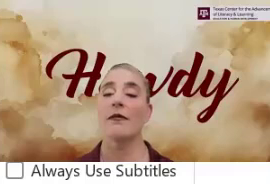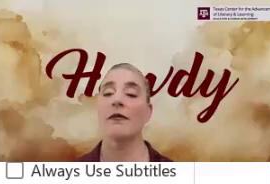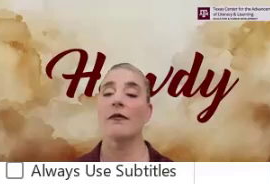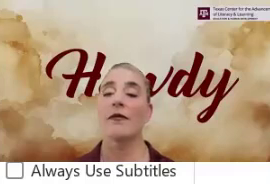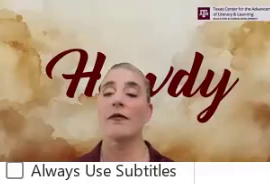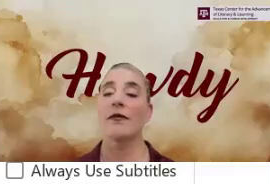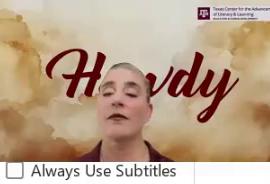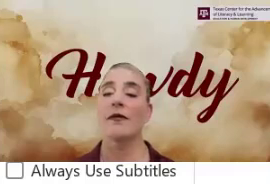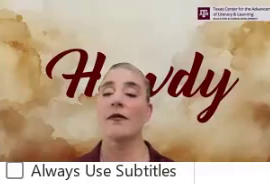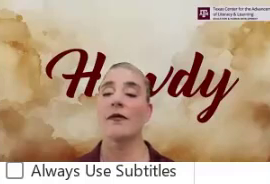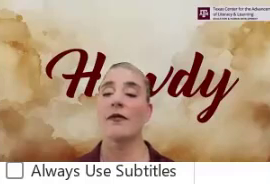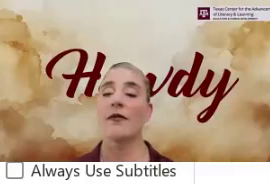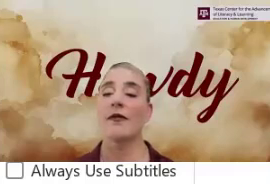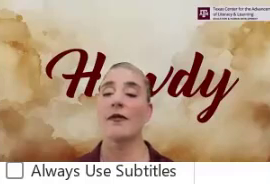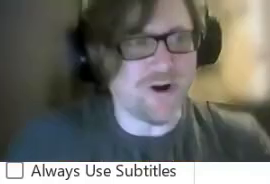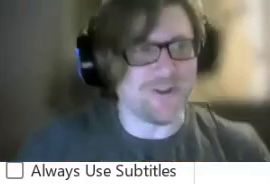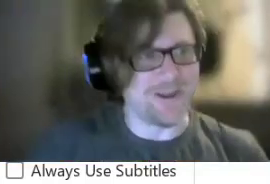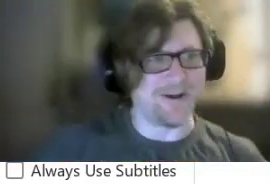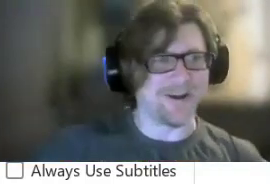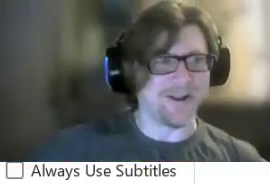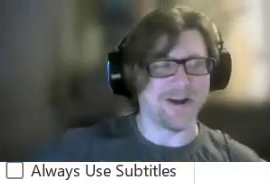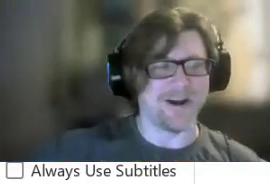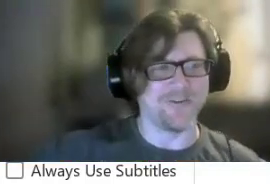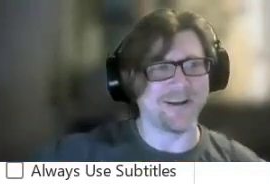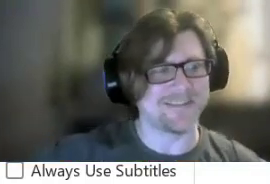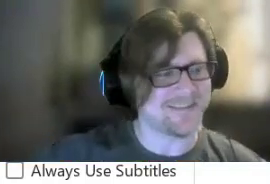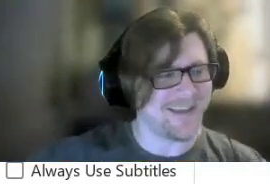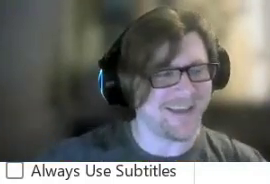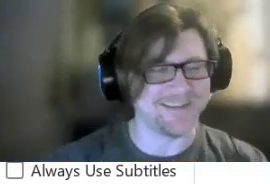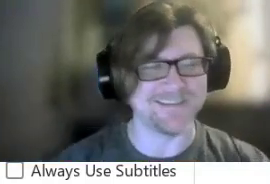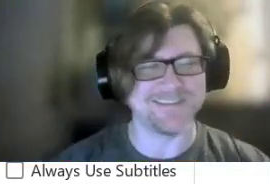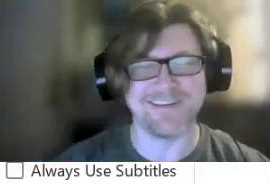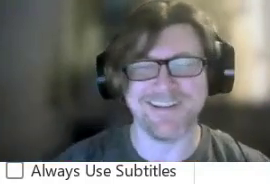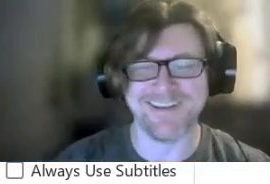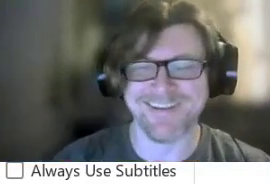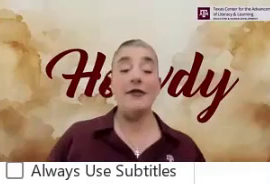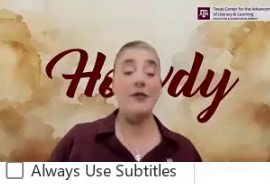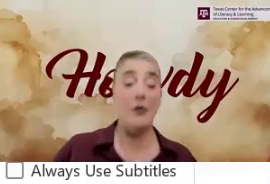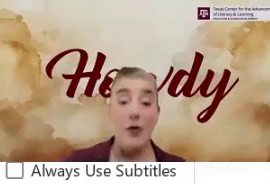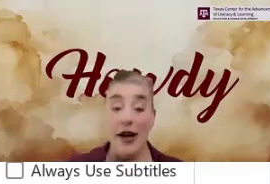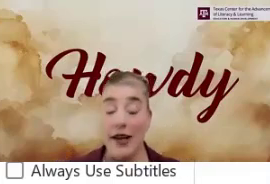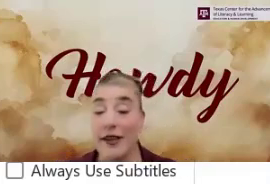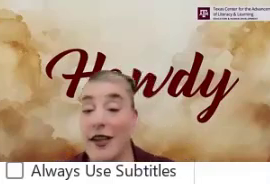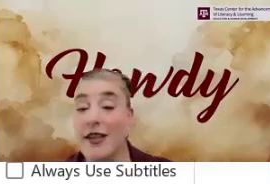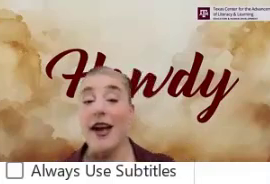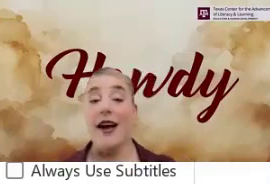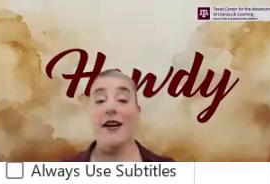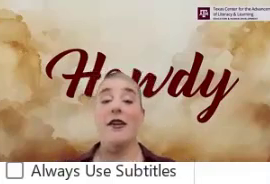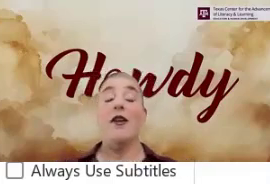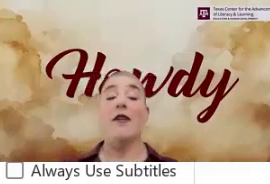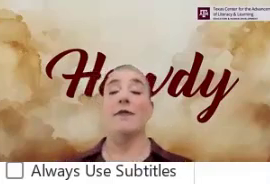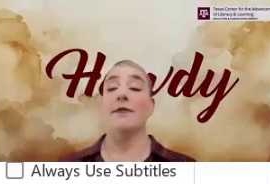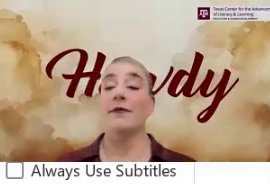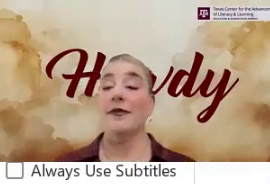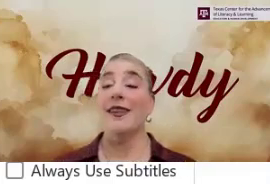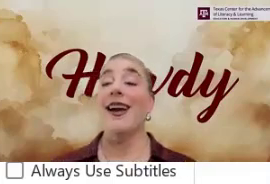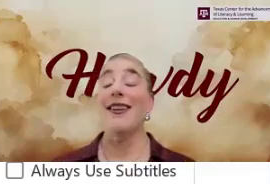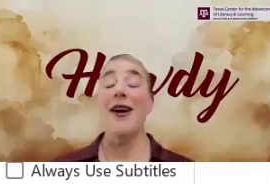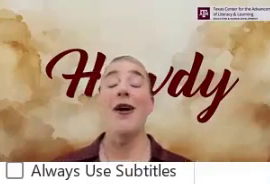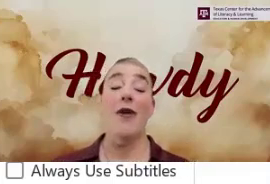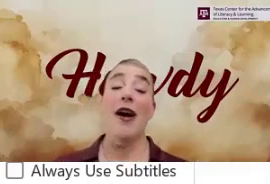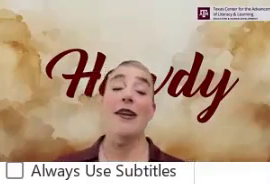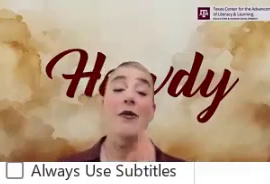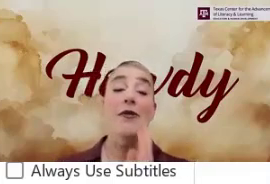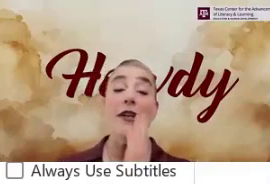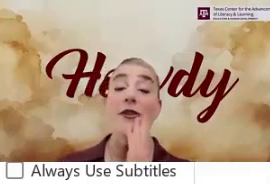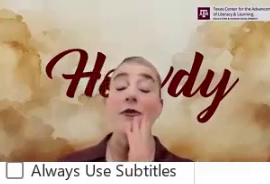Sorry, that was just a digression because I feel very strongly about color contrast, and yeah, so do I. Yeah, people mess it up.